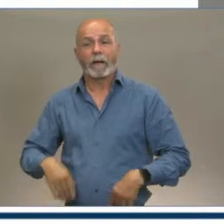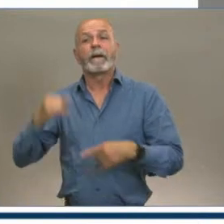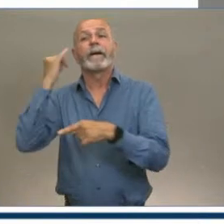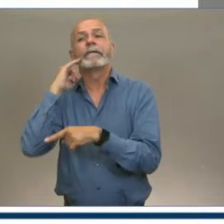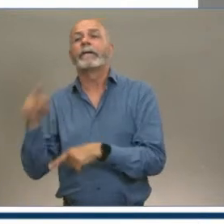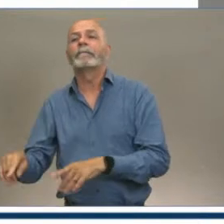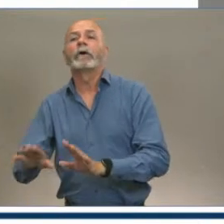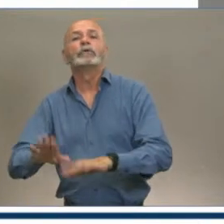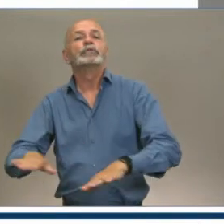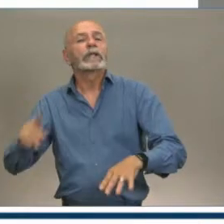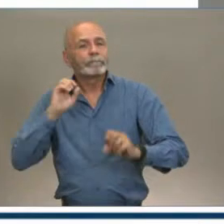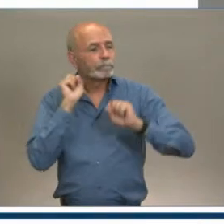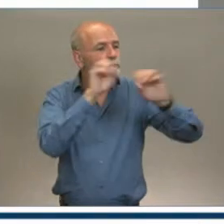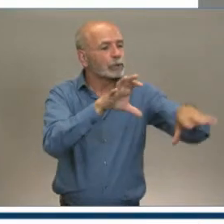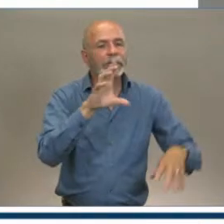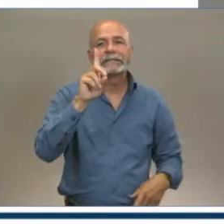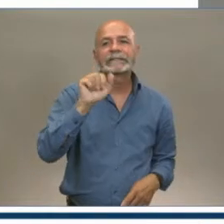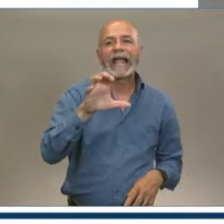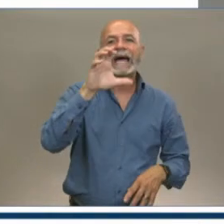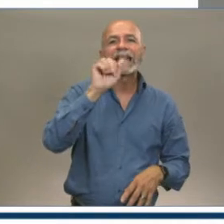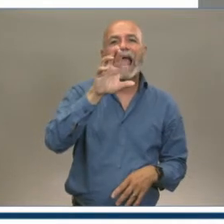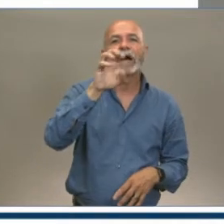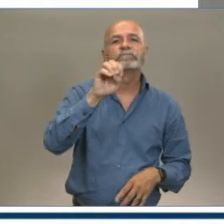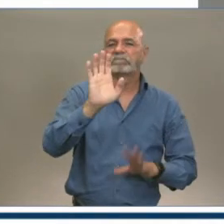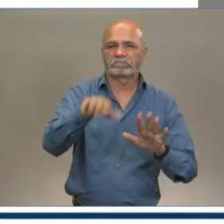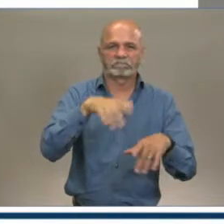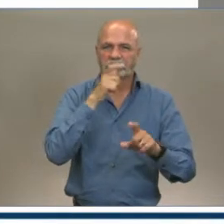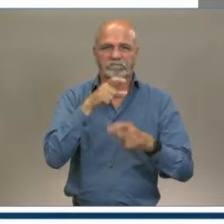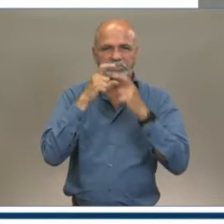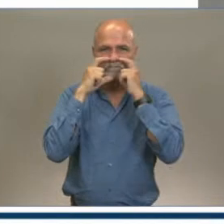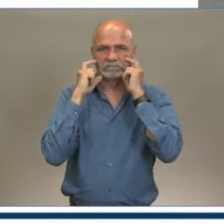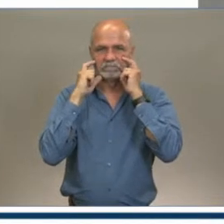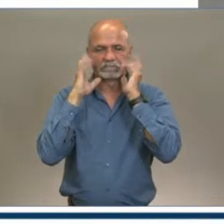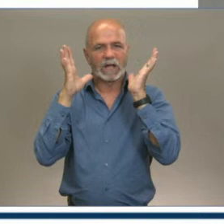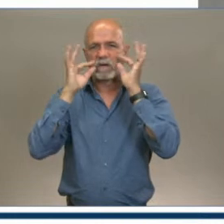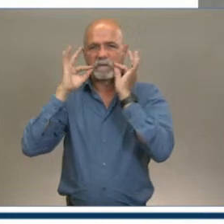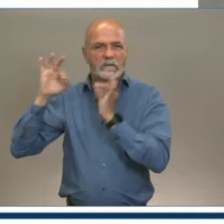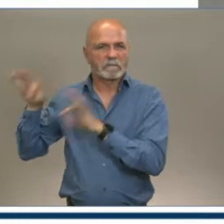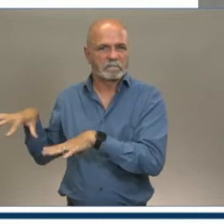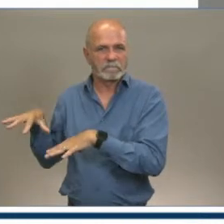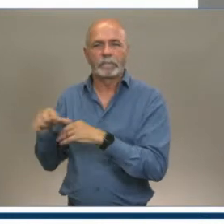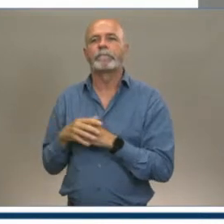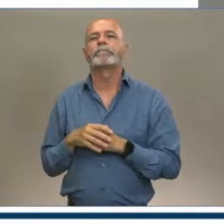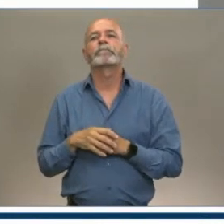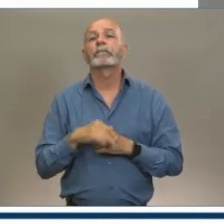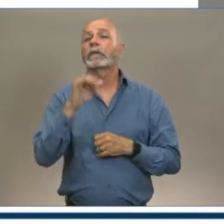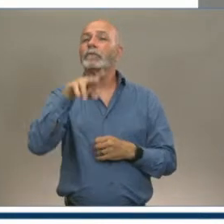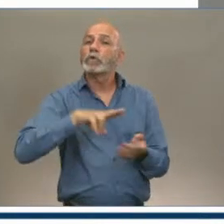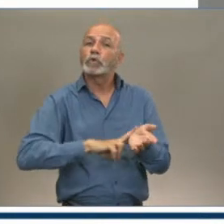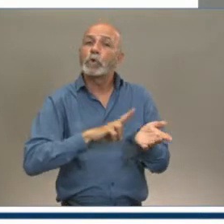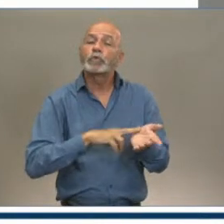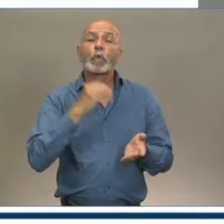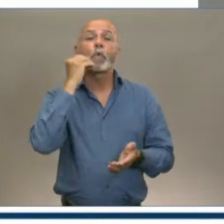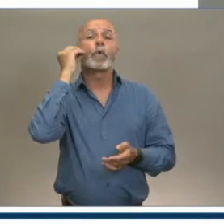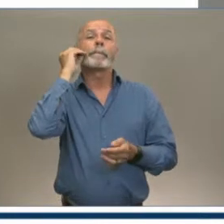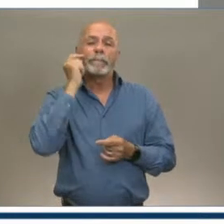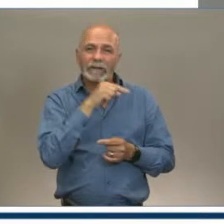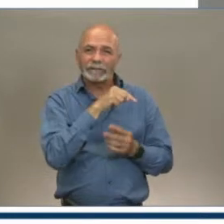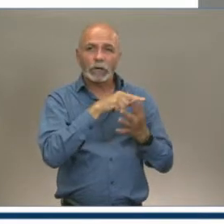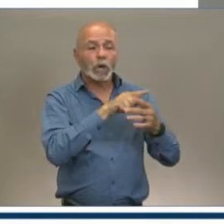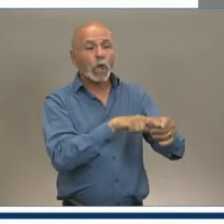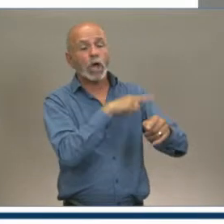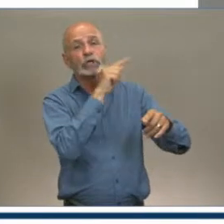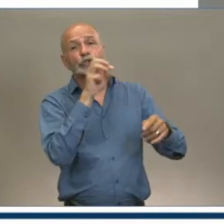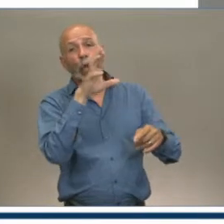centers. And the final change I'll mention is for long-term care facilities, where we know restrictions have taken a toll